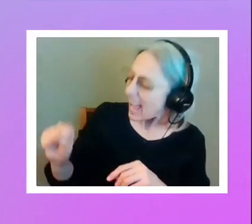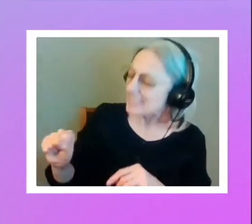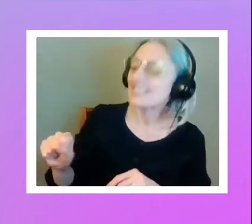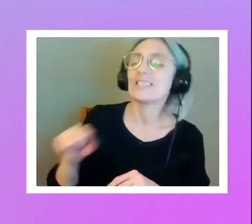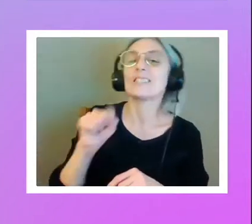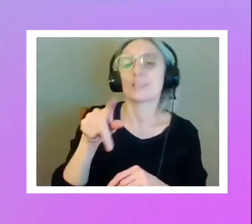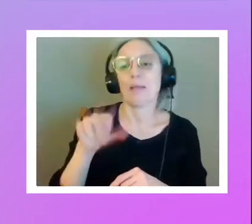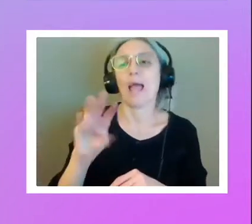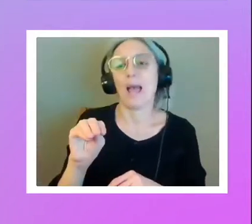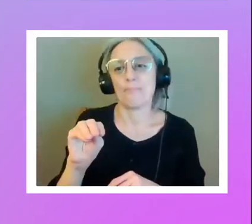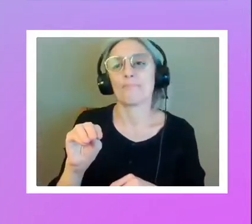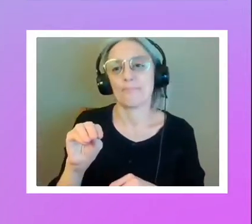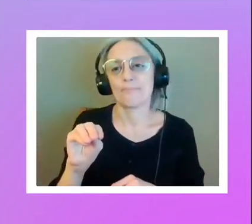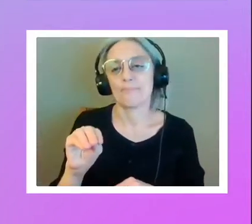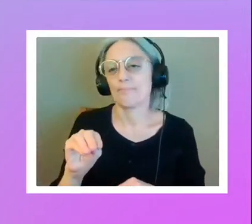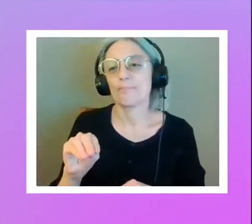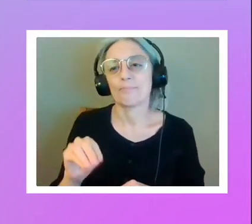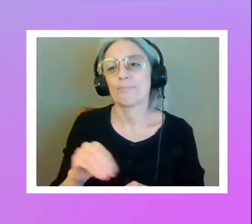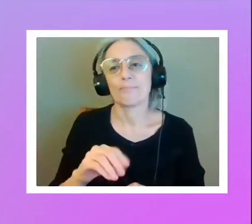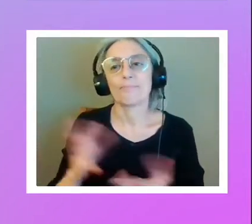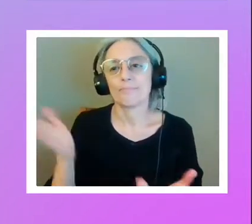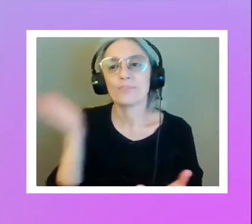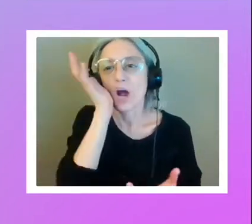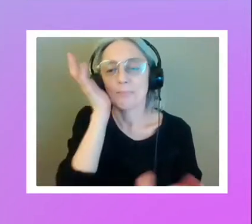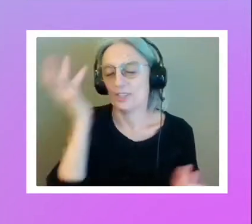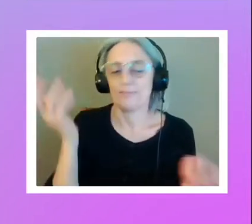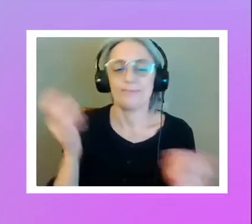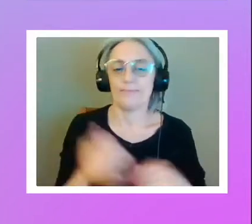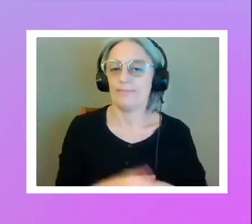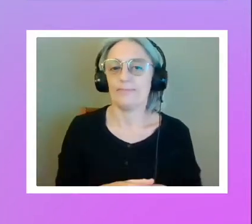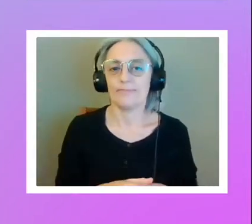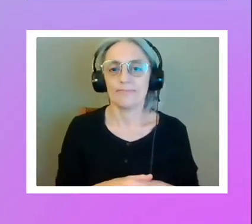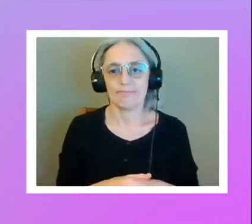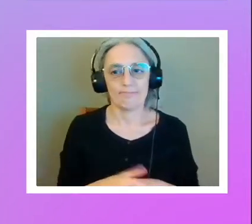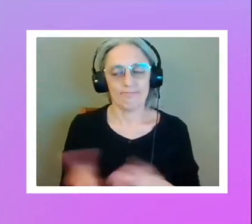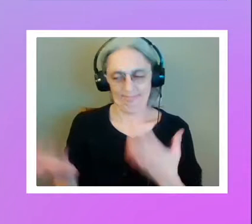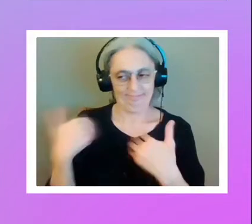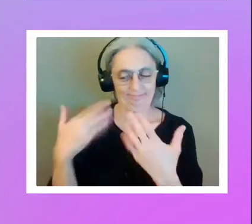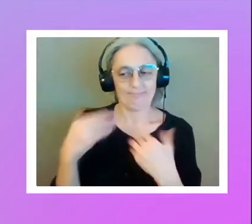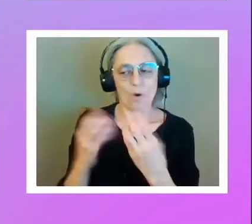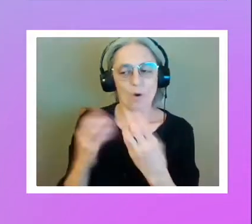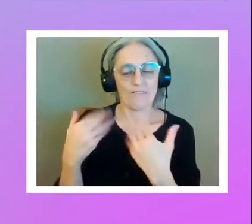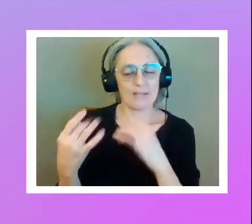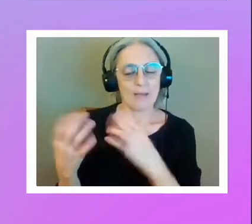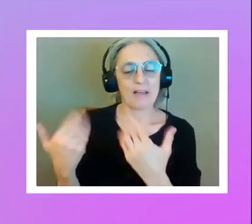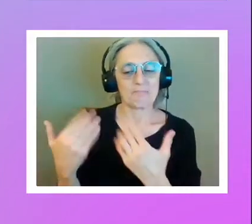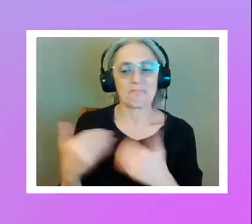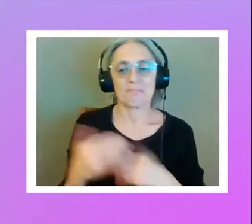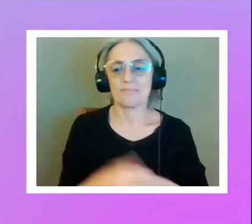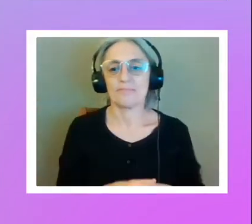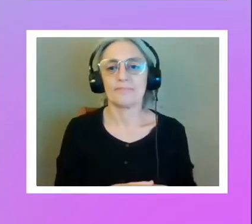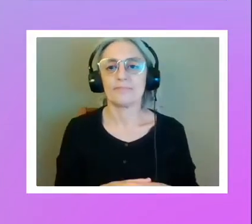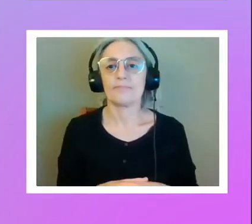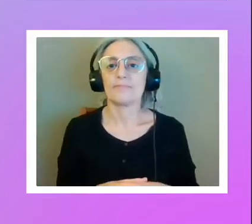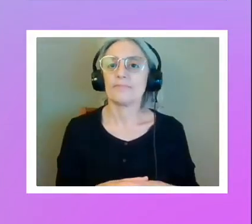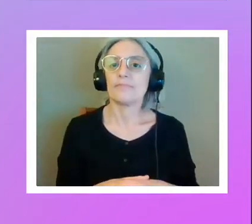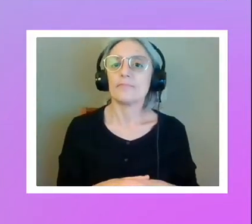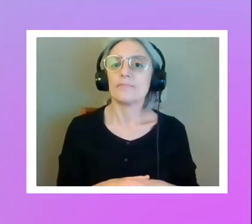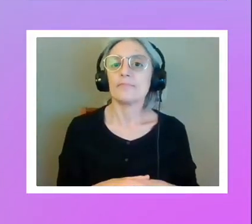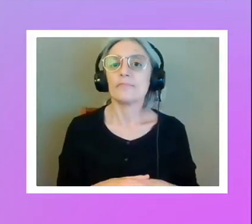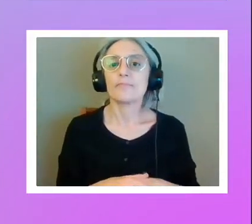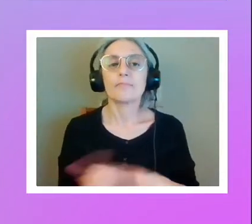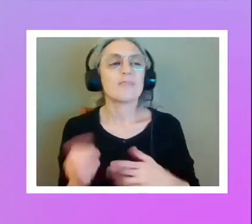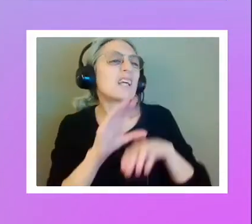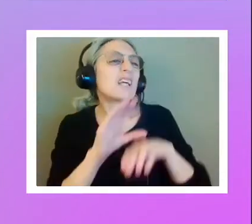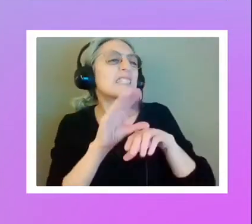Exactly. It looks like spam. I'm loving that. Thank you. Keep it going, guys. Give me some feedback here. We got discount baby clothes